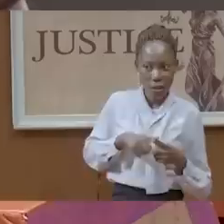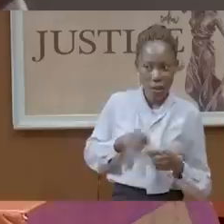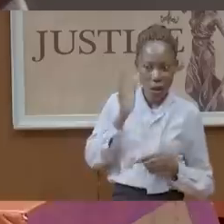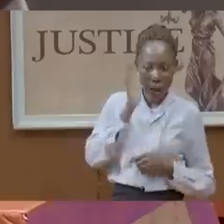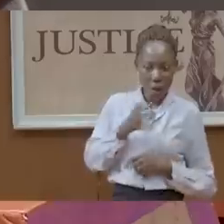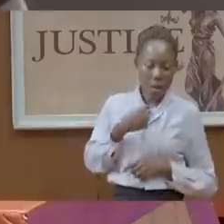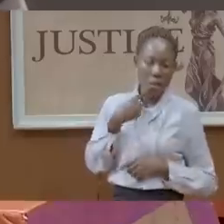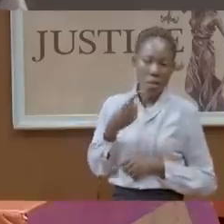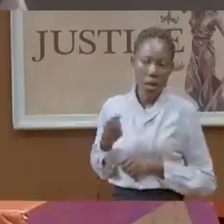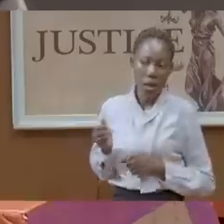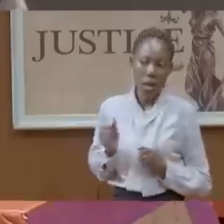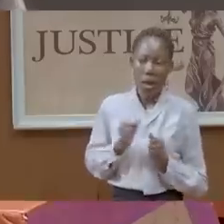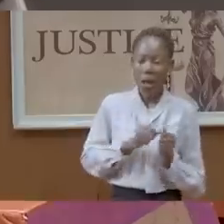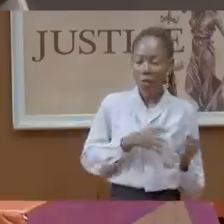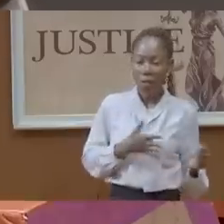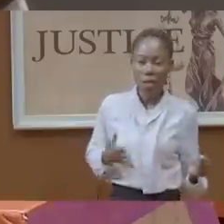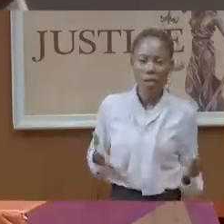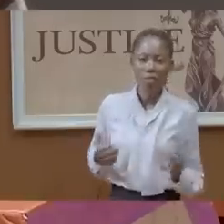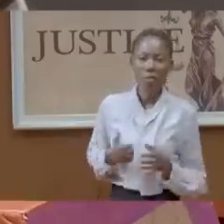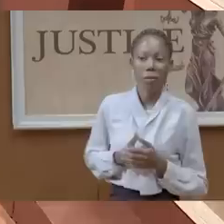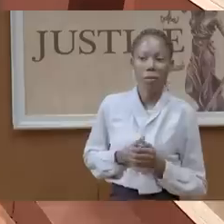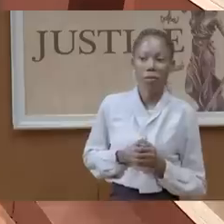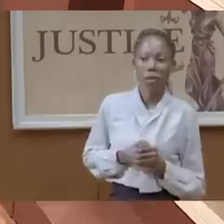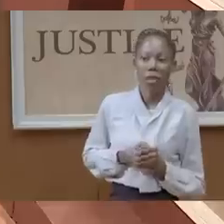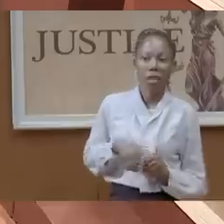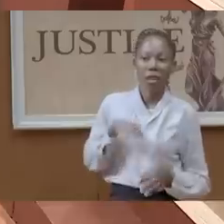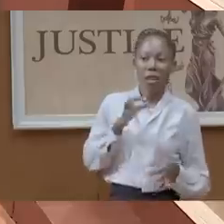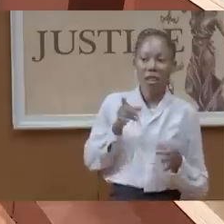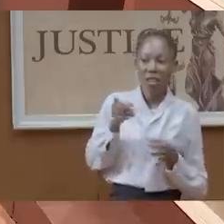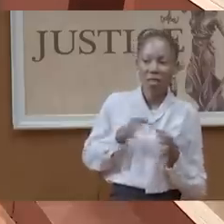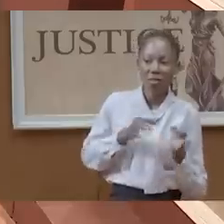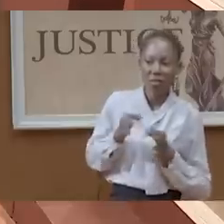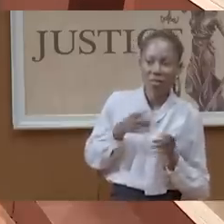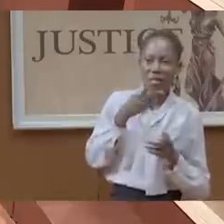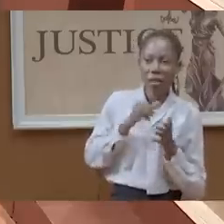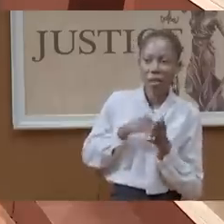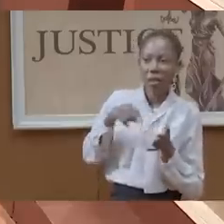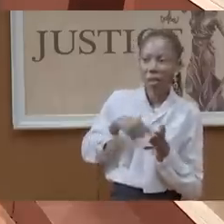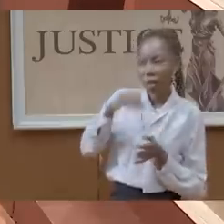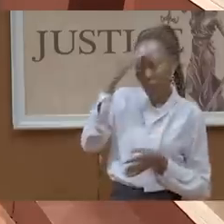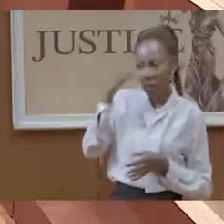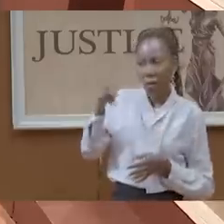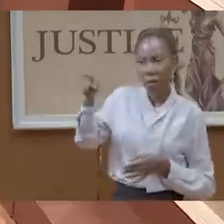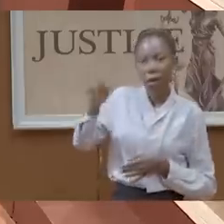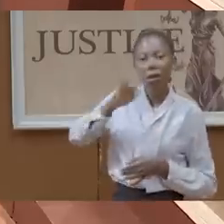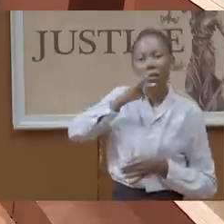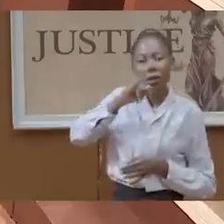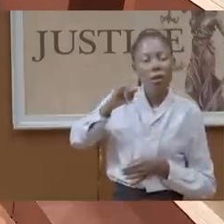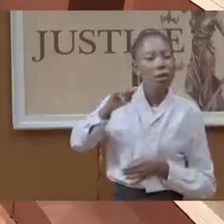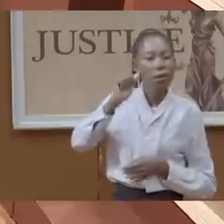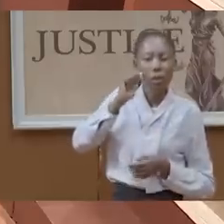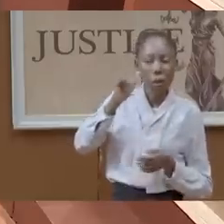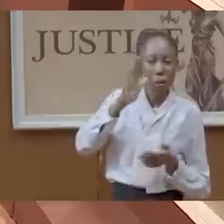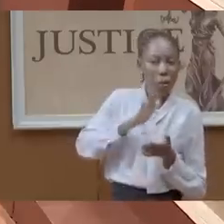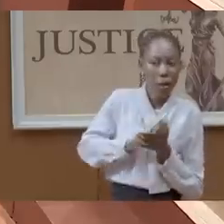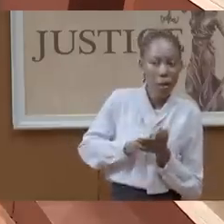She will tell him. I will tell her if she can help her. He explained everything. And he told him that man that used to come is a married man that is her sister. At